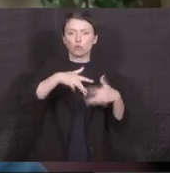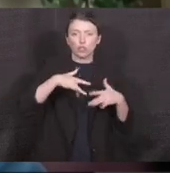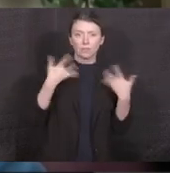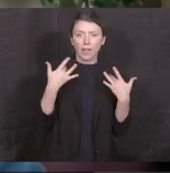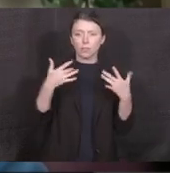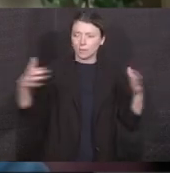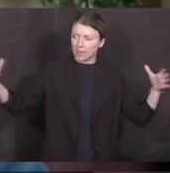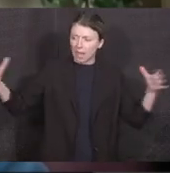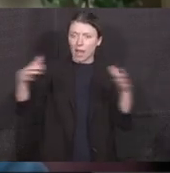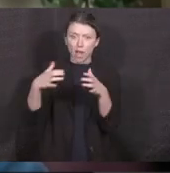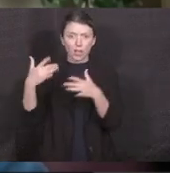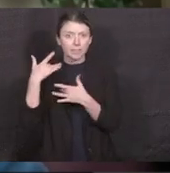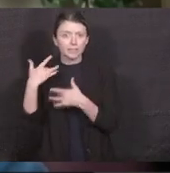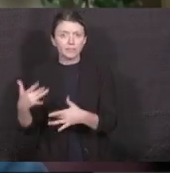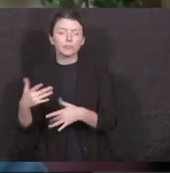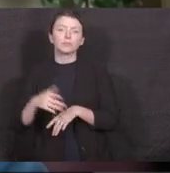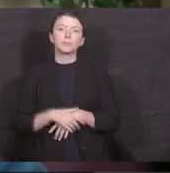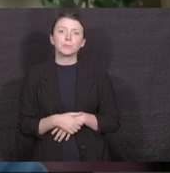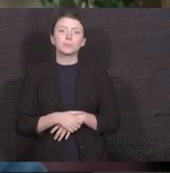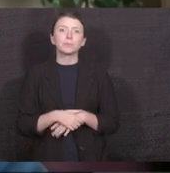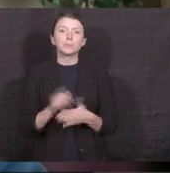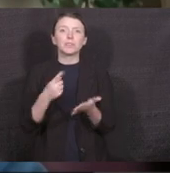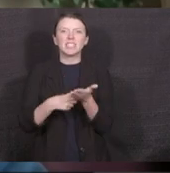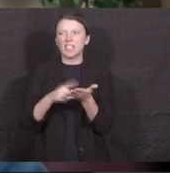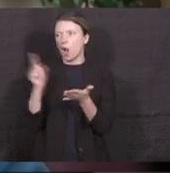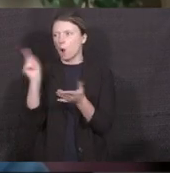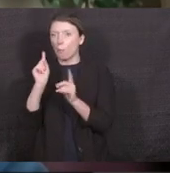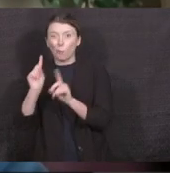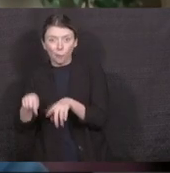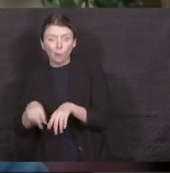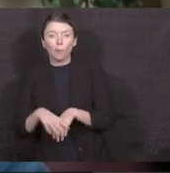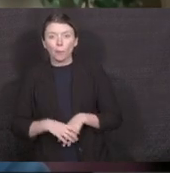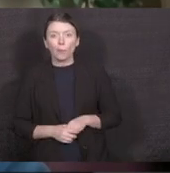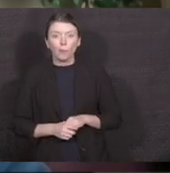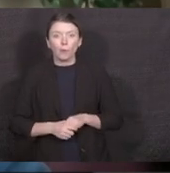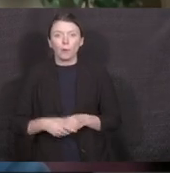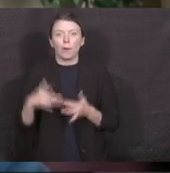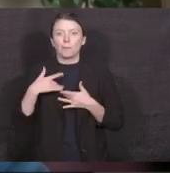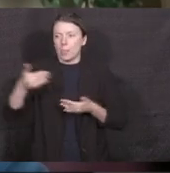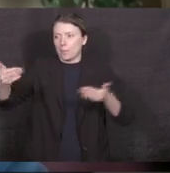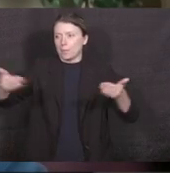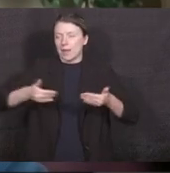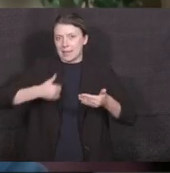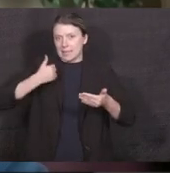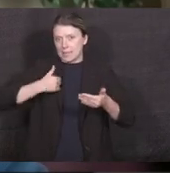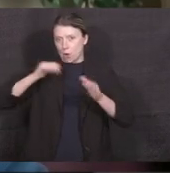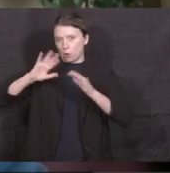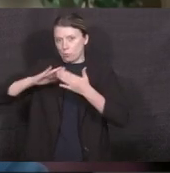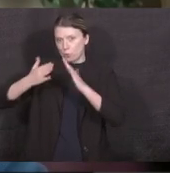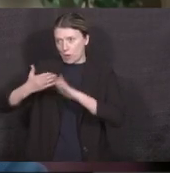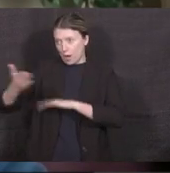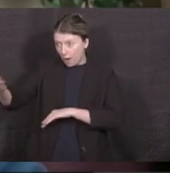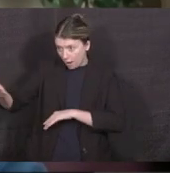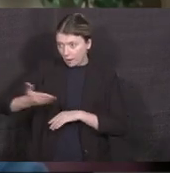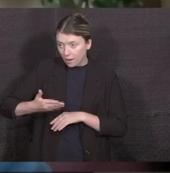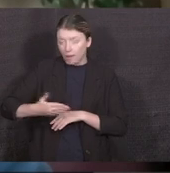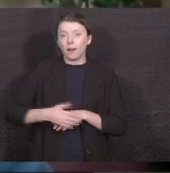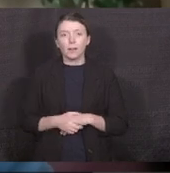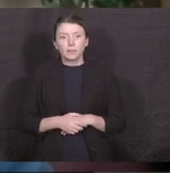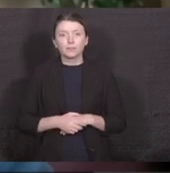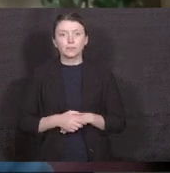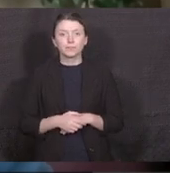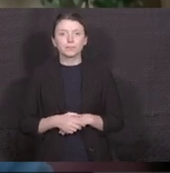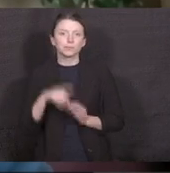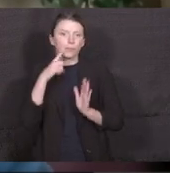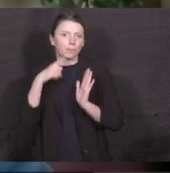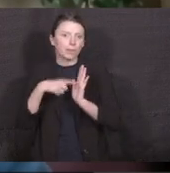together. We talk about, you know, where we want to go. We invite the young community to come in. We've had events where